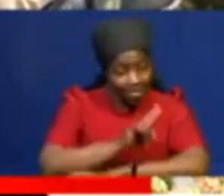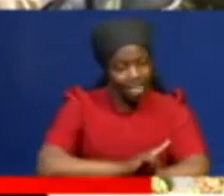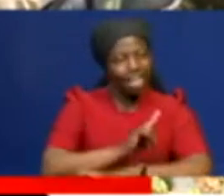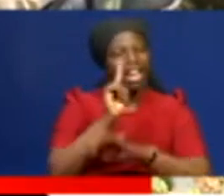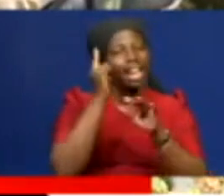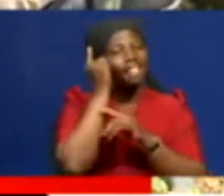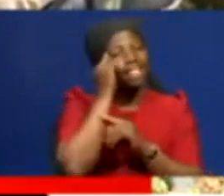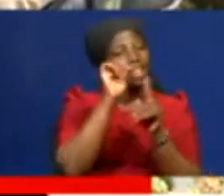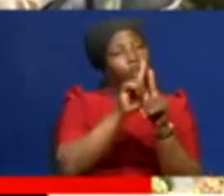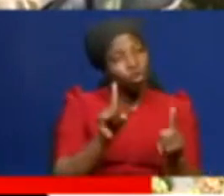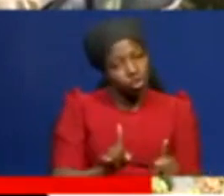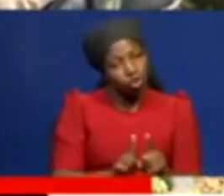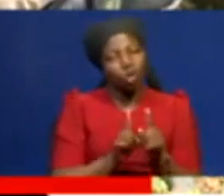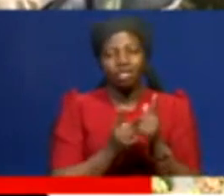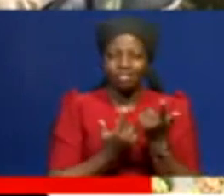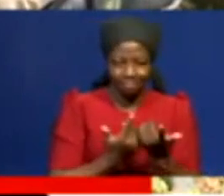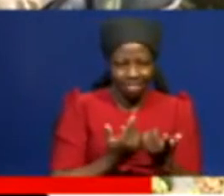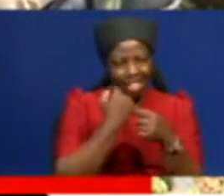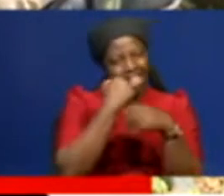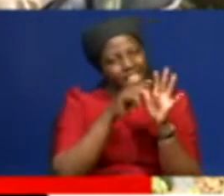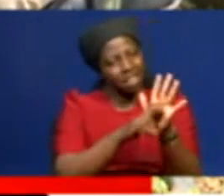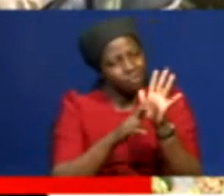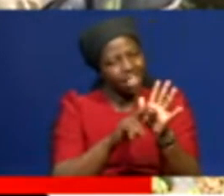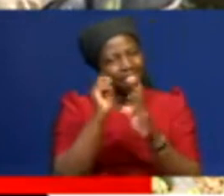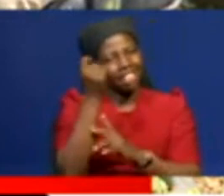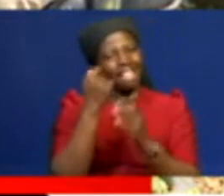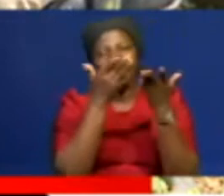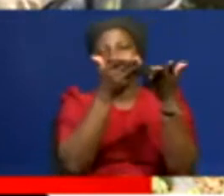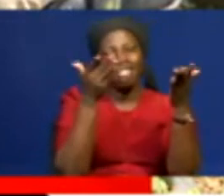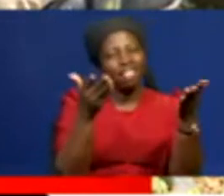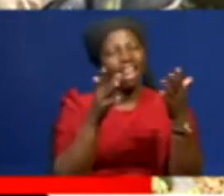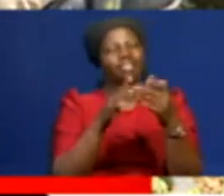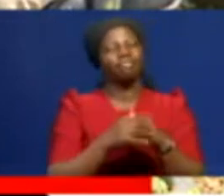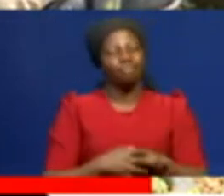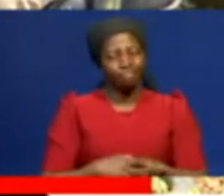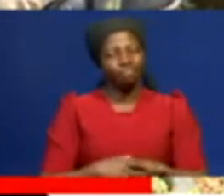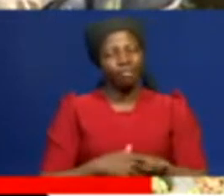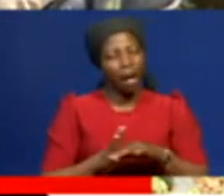carrying the Kenyan flag high. Definitely. apart from athletics.